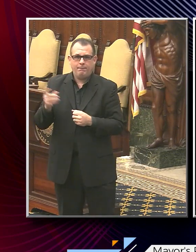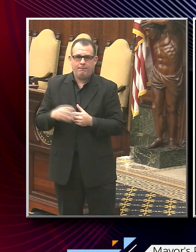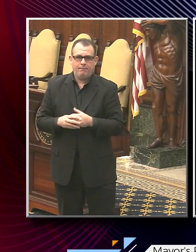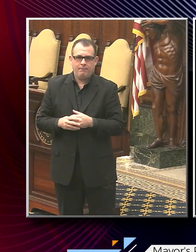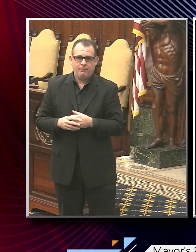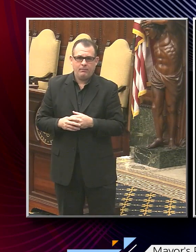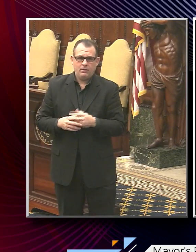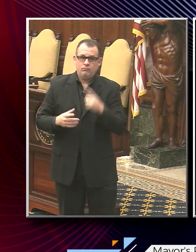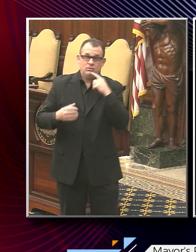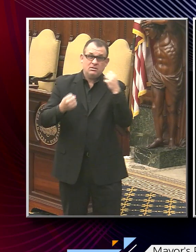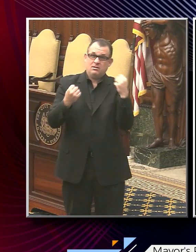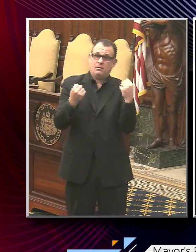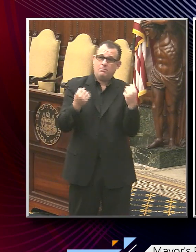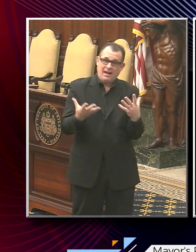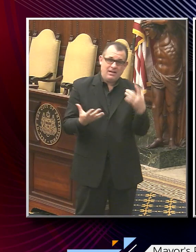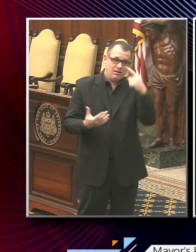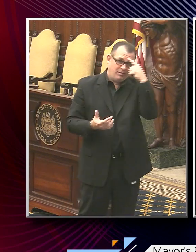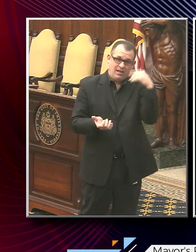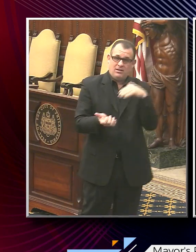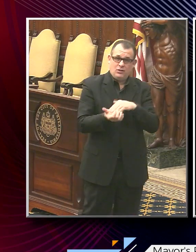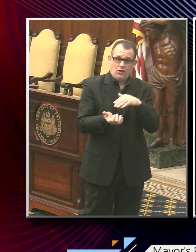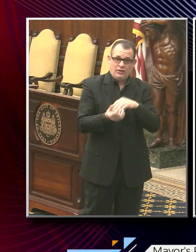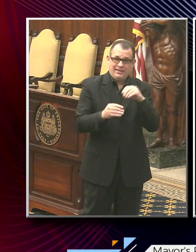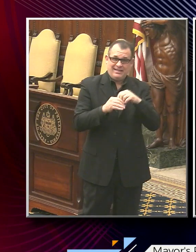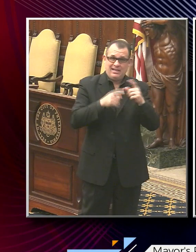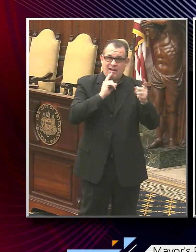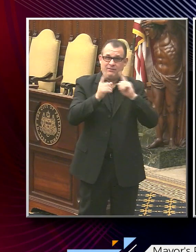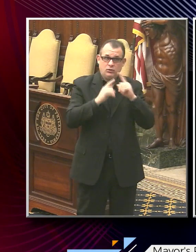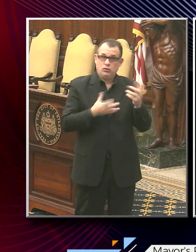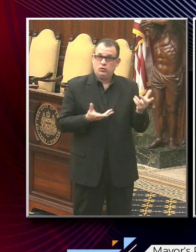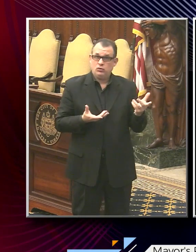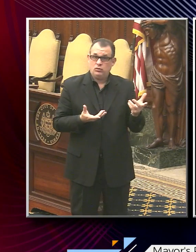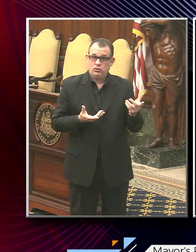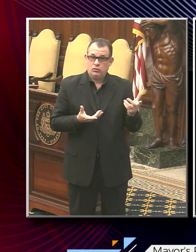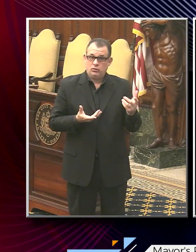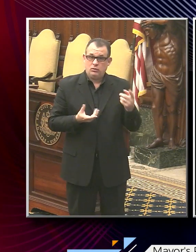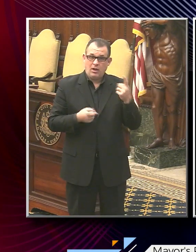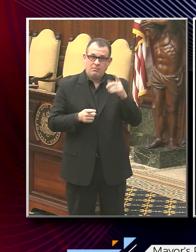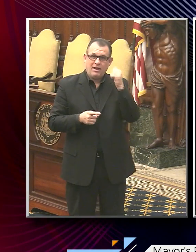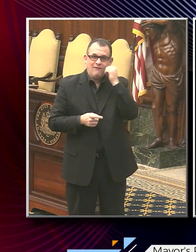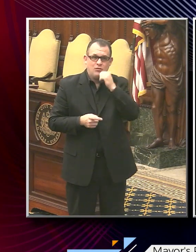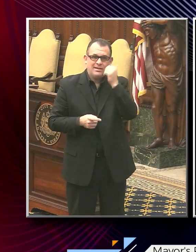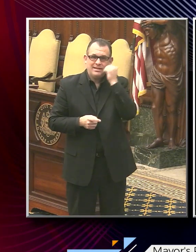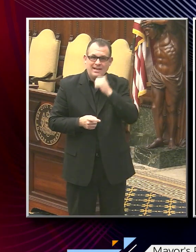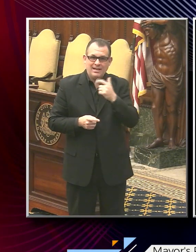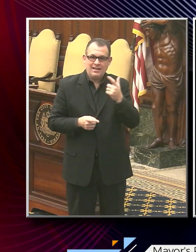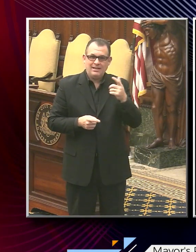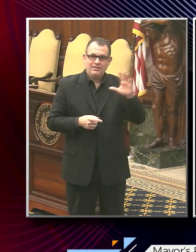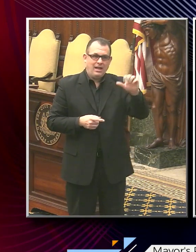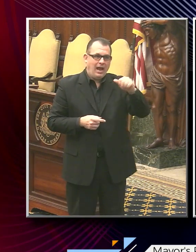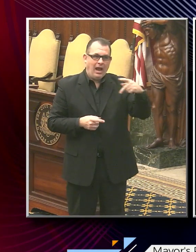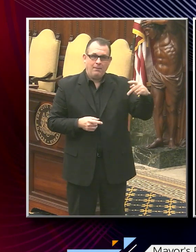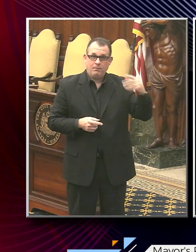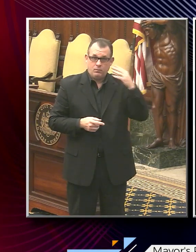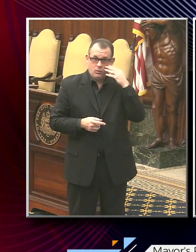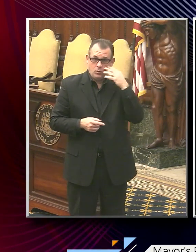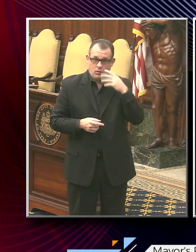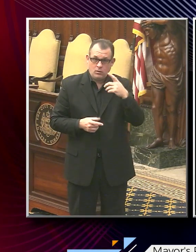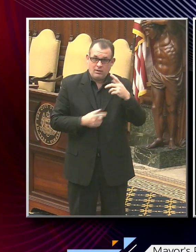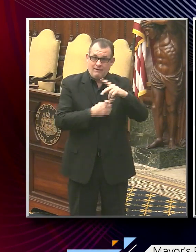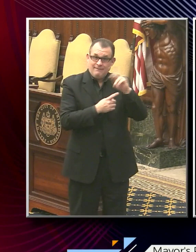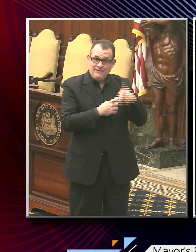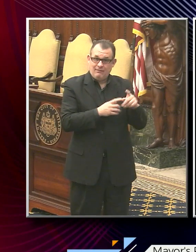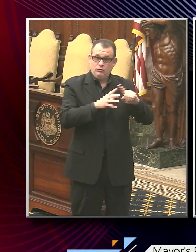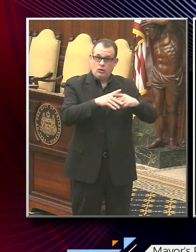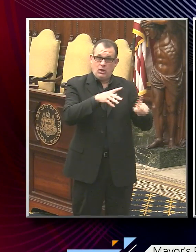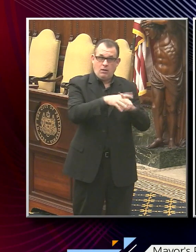a lot of Black doctors. This conversation kind of happens organically, almost daily on that app. And actually, Philadelphia is showing up on that app.